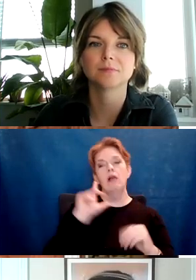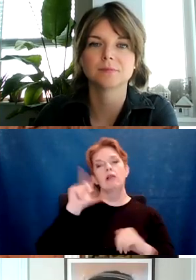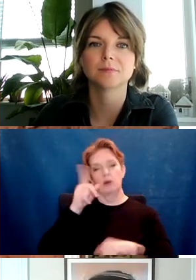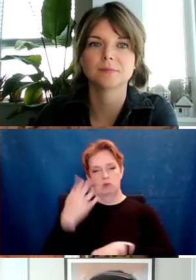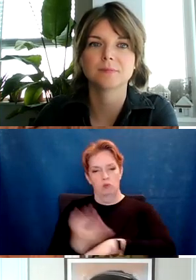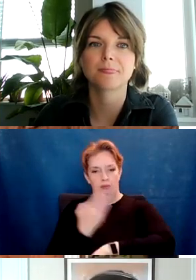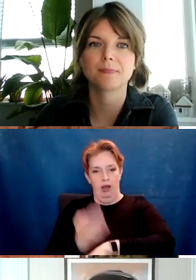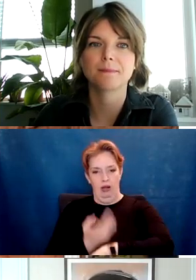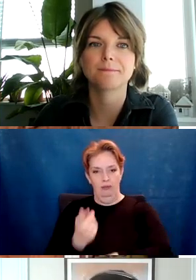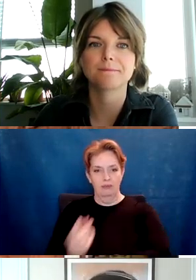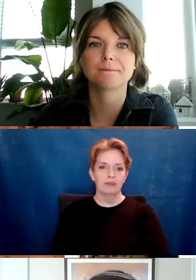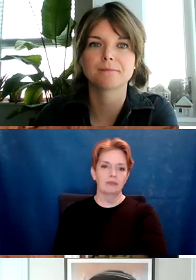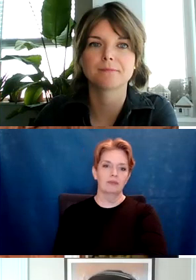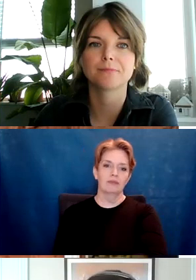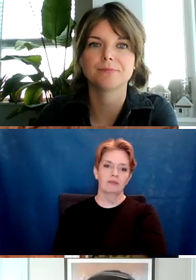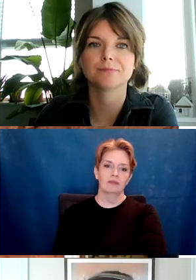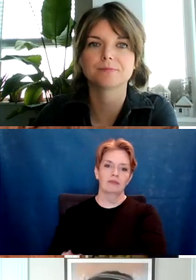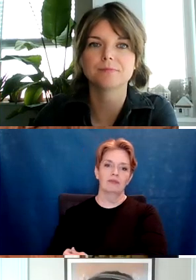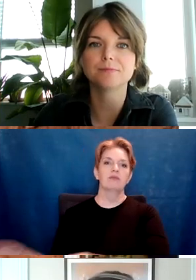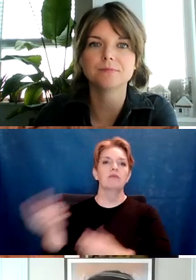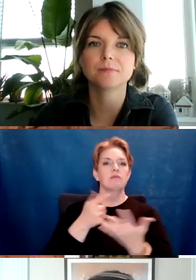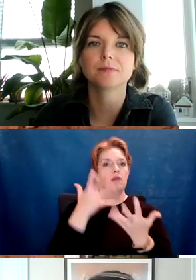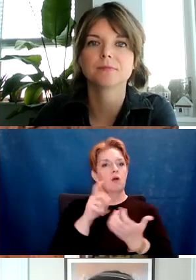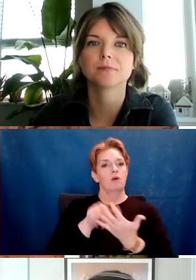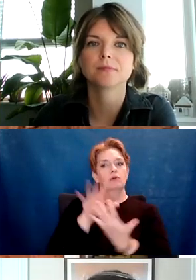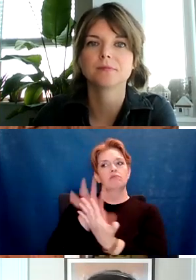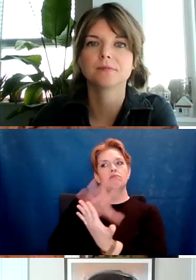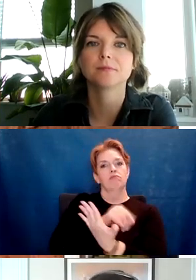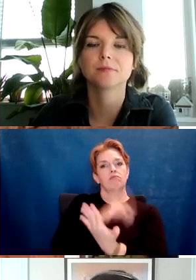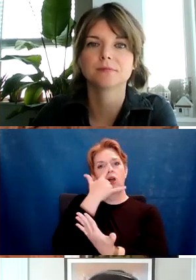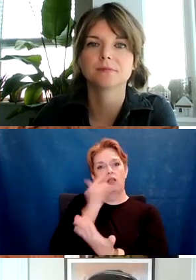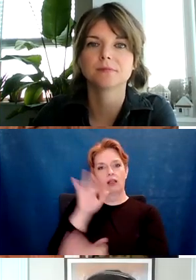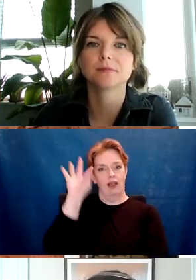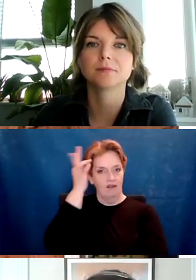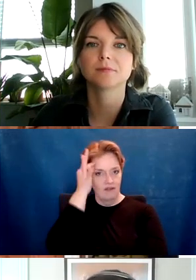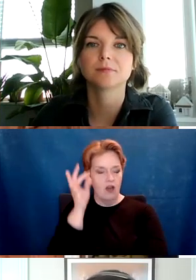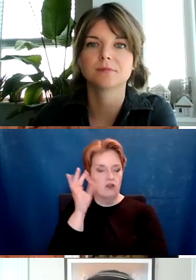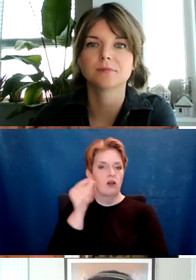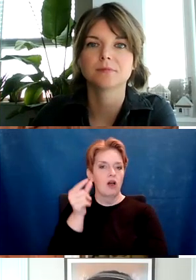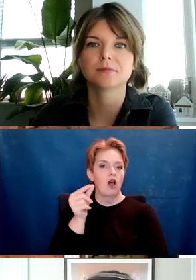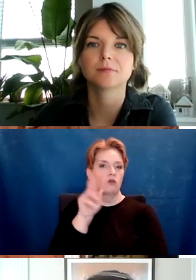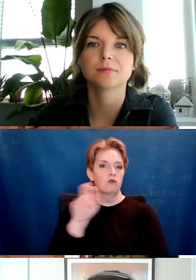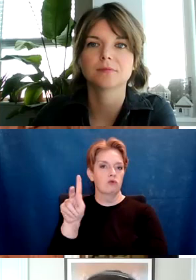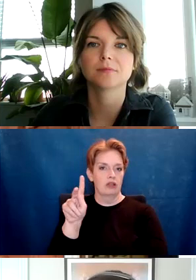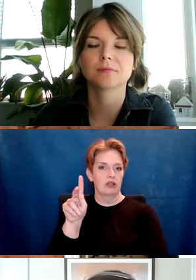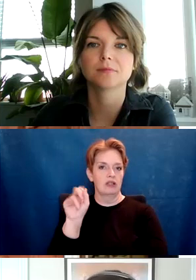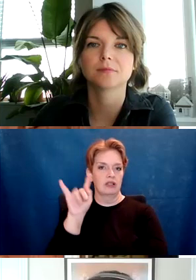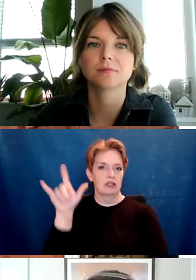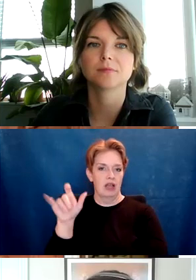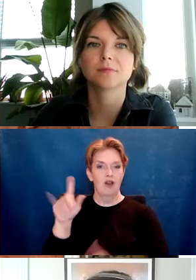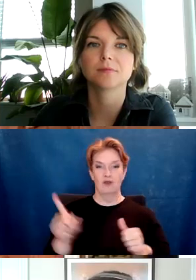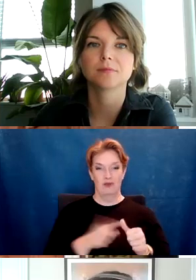see here, to resemble the Federal and Greek Revival style. It was originally a French Creole building. This